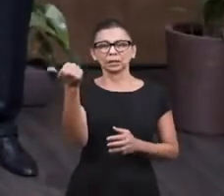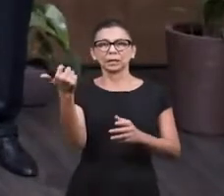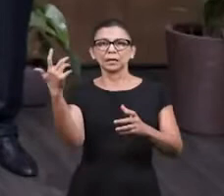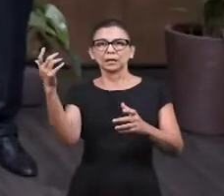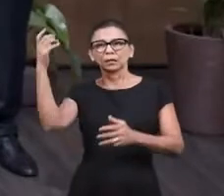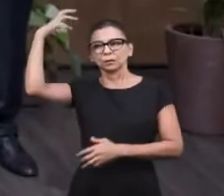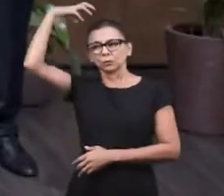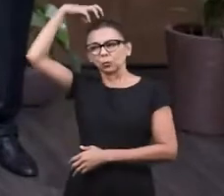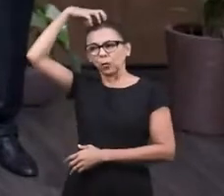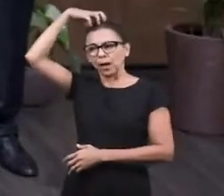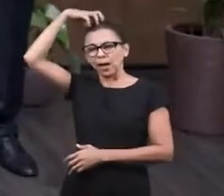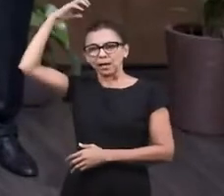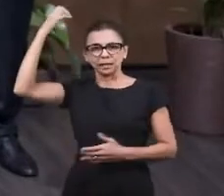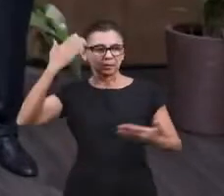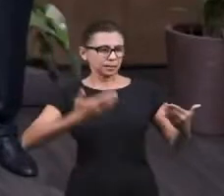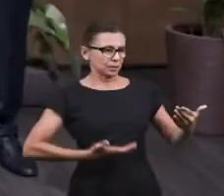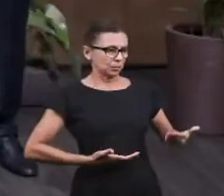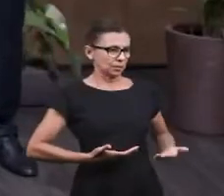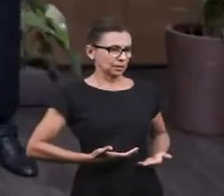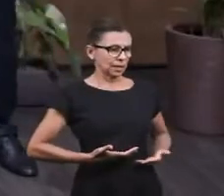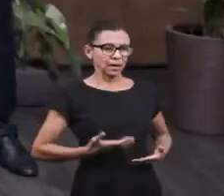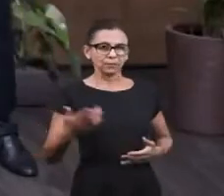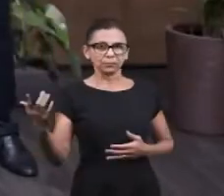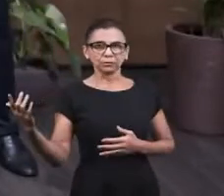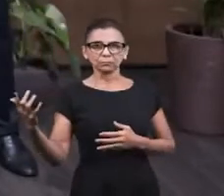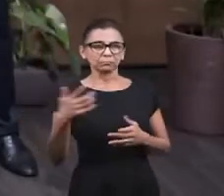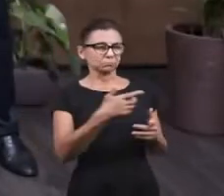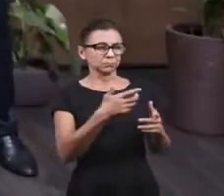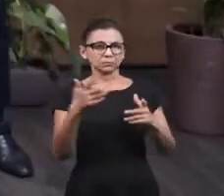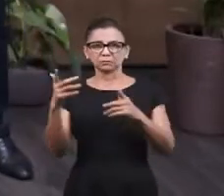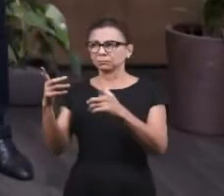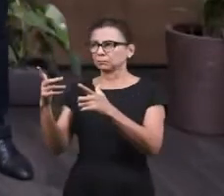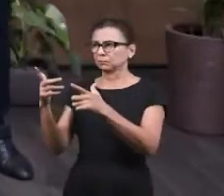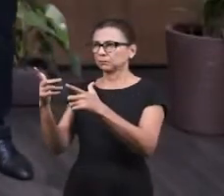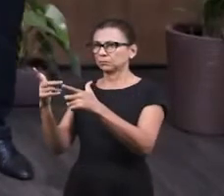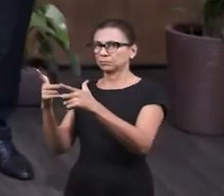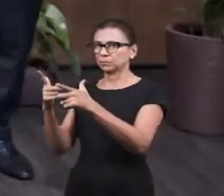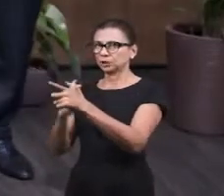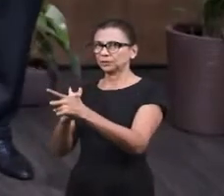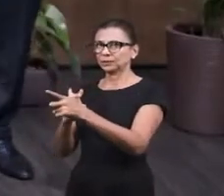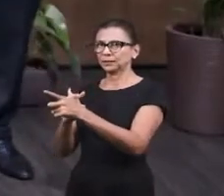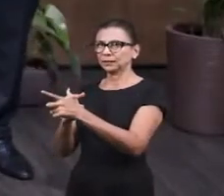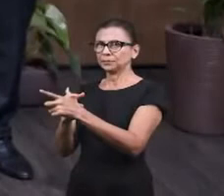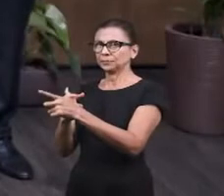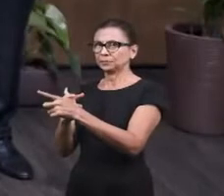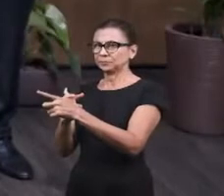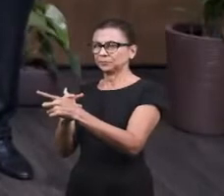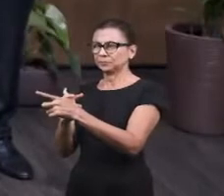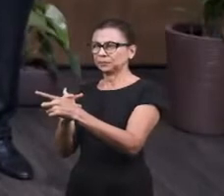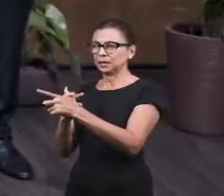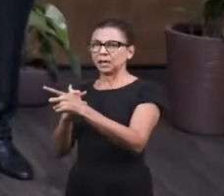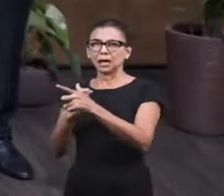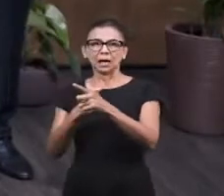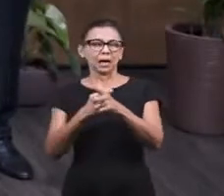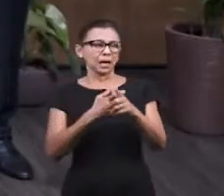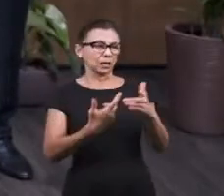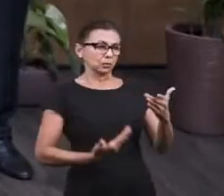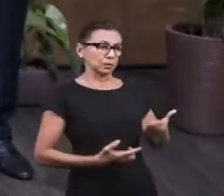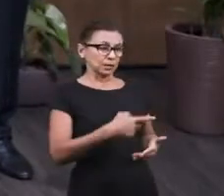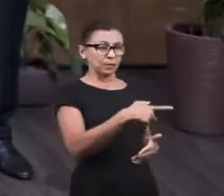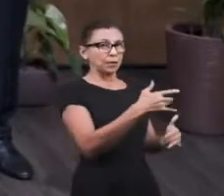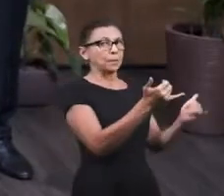But he goes from the debt, from the master, from the king to the servant. But now in the story